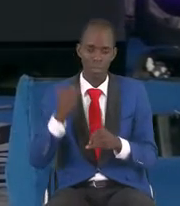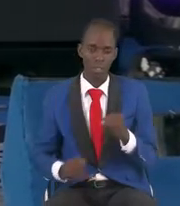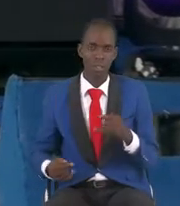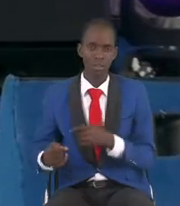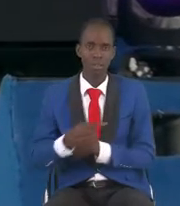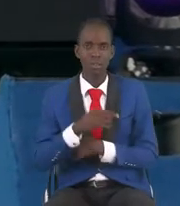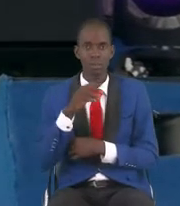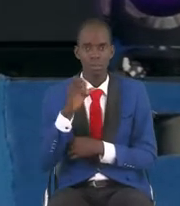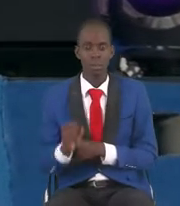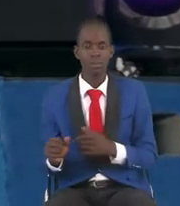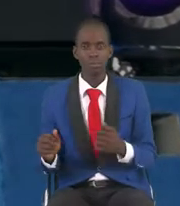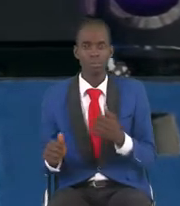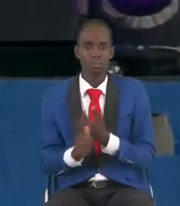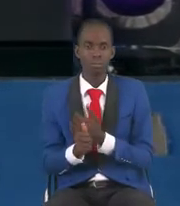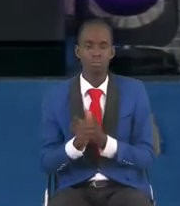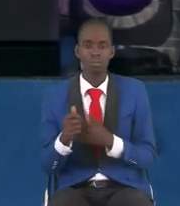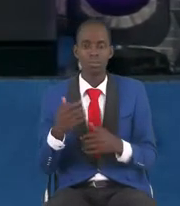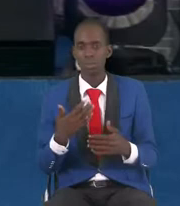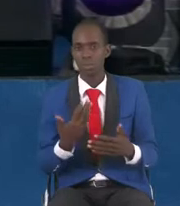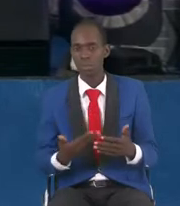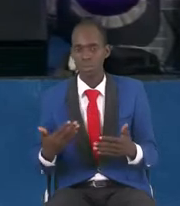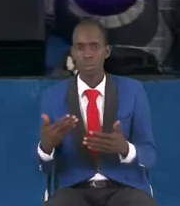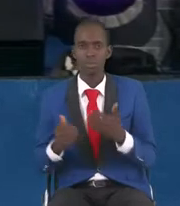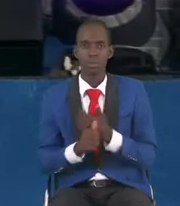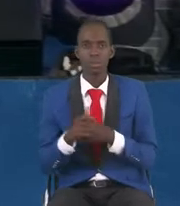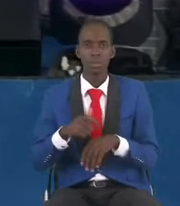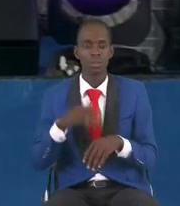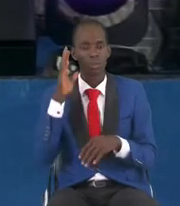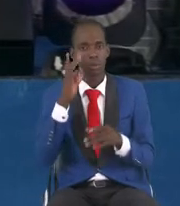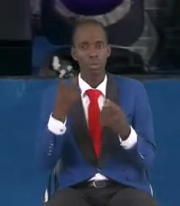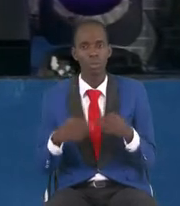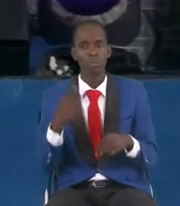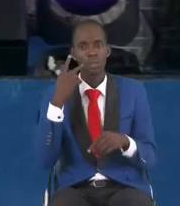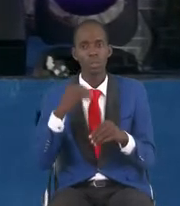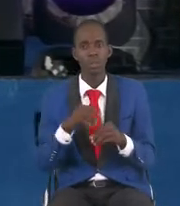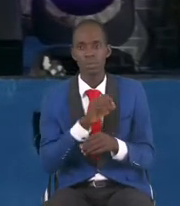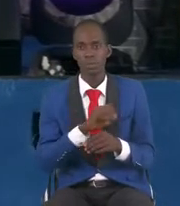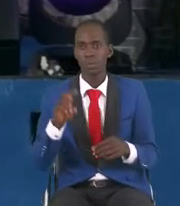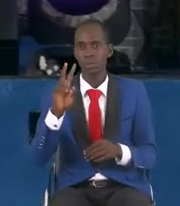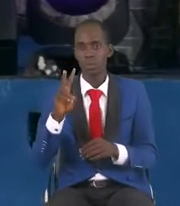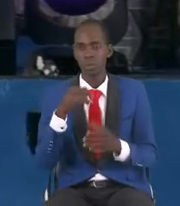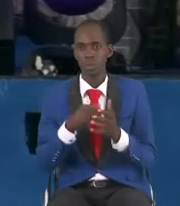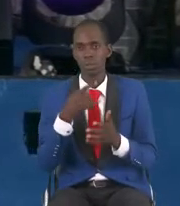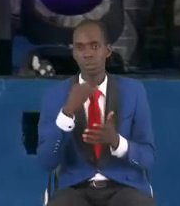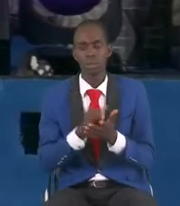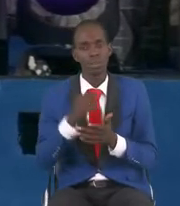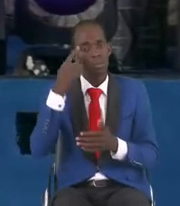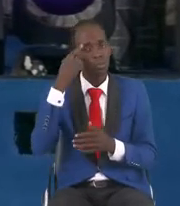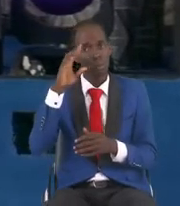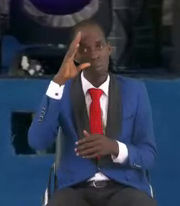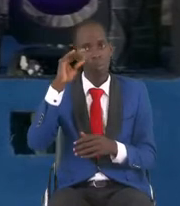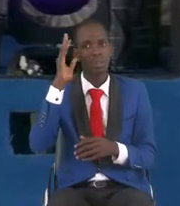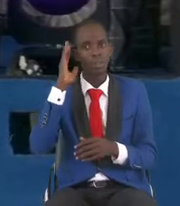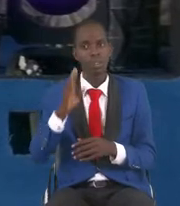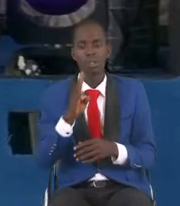perilous times shall come. In verse 2, it tells us, it says, for men shall be lovers